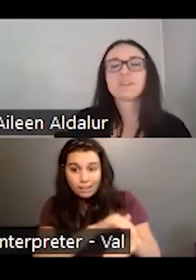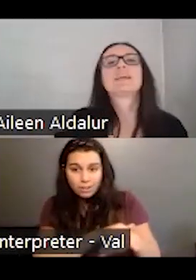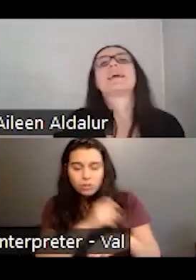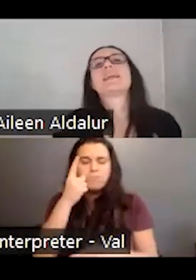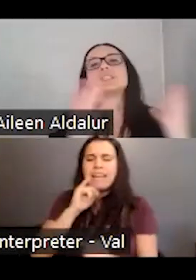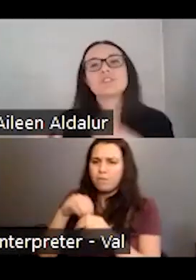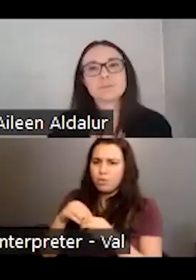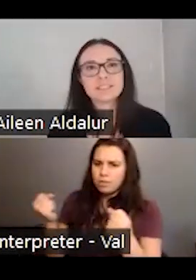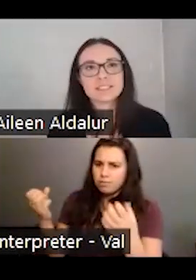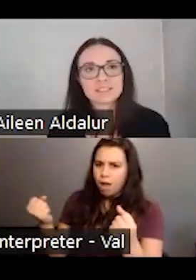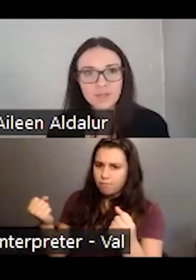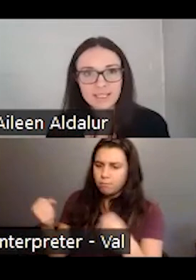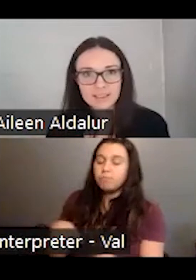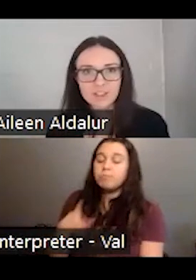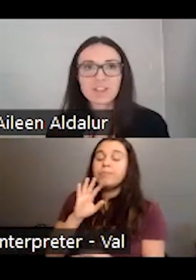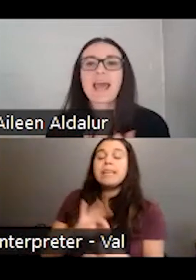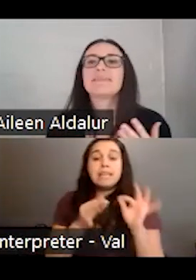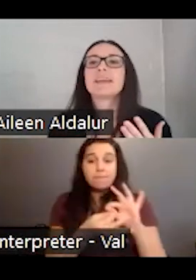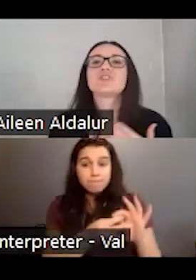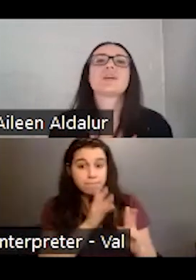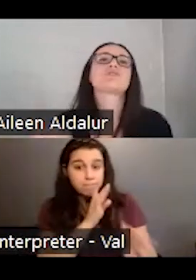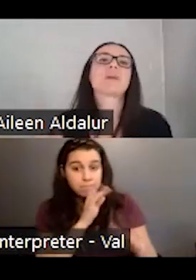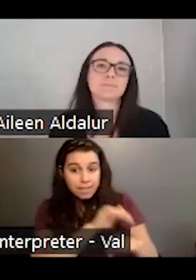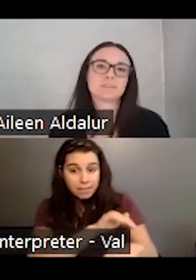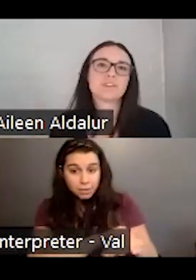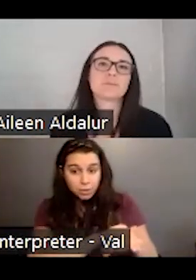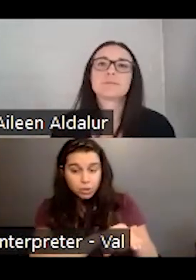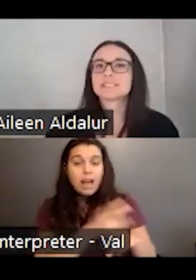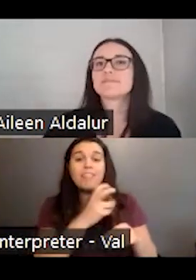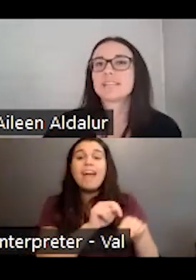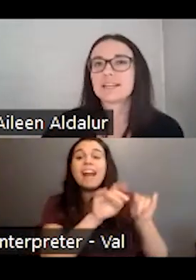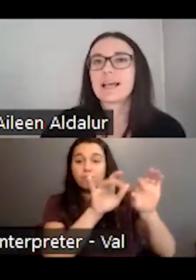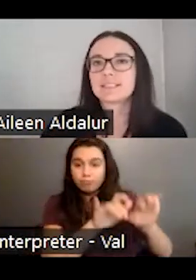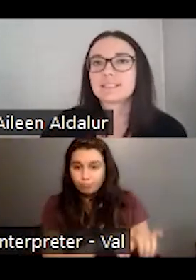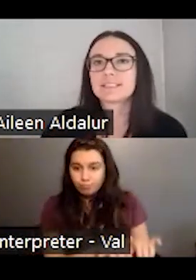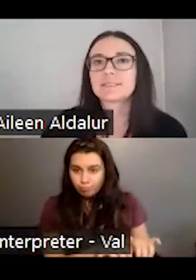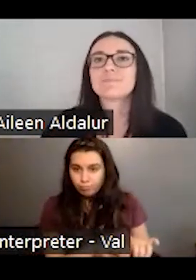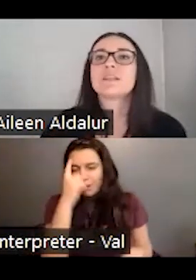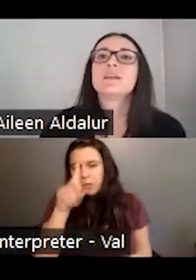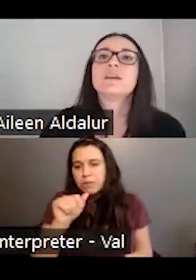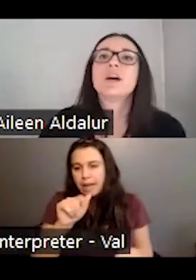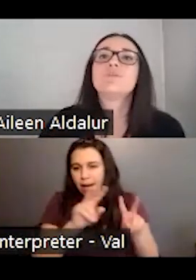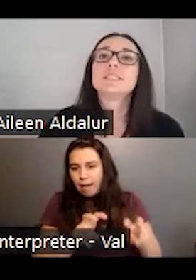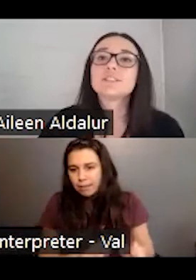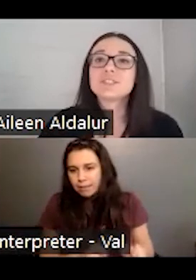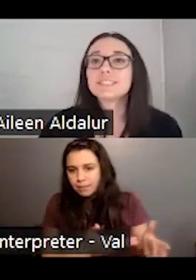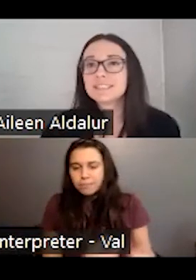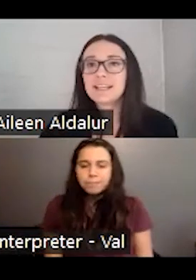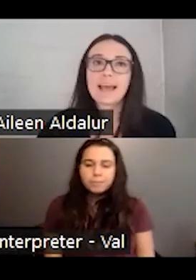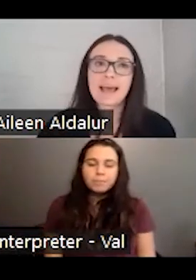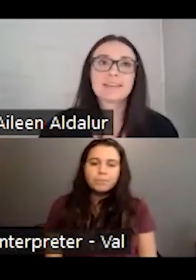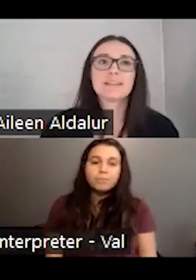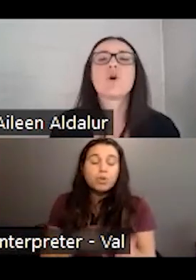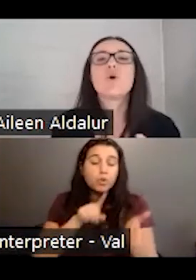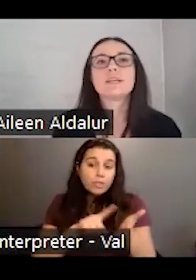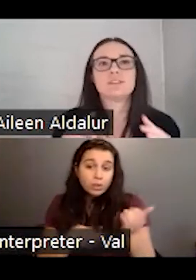Language, and that was interpreted into spoken English and then transcribed for the purposes of data analysis. A research assistant